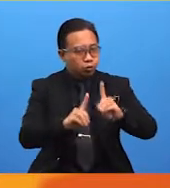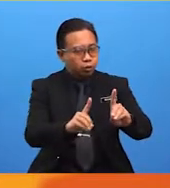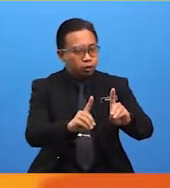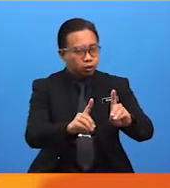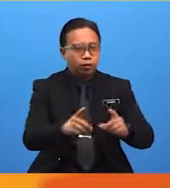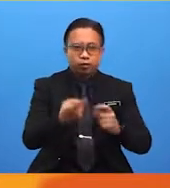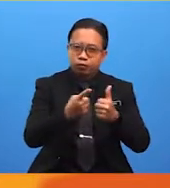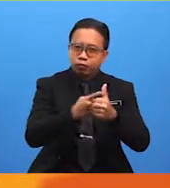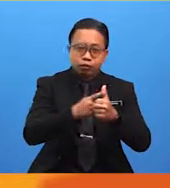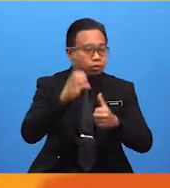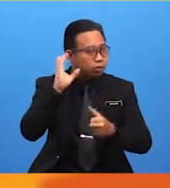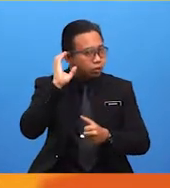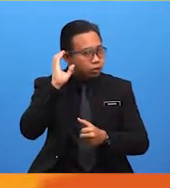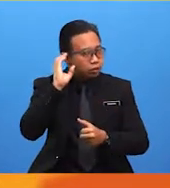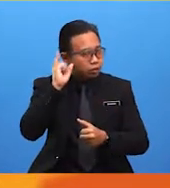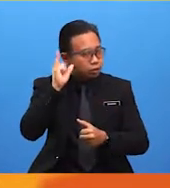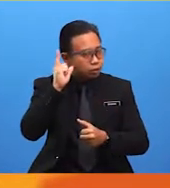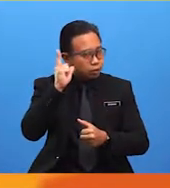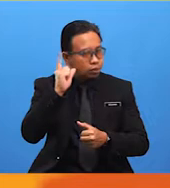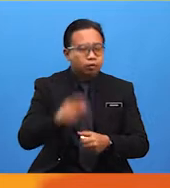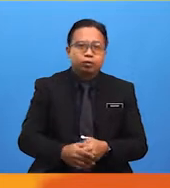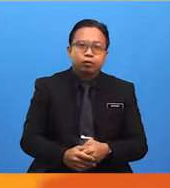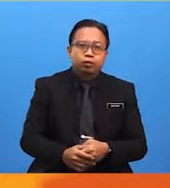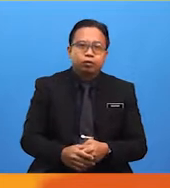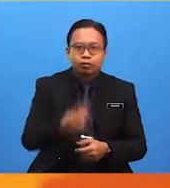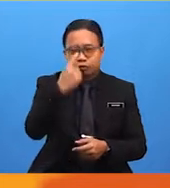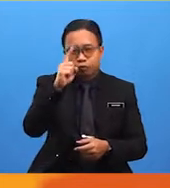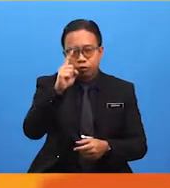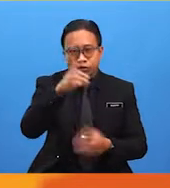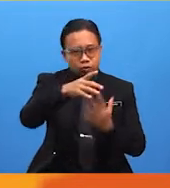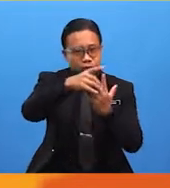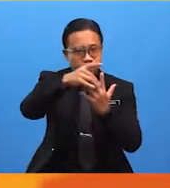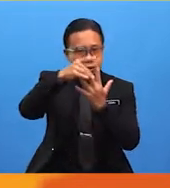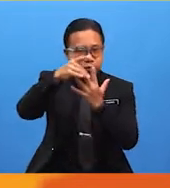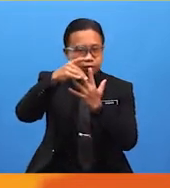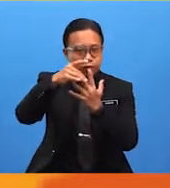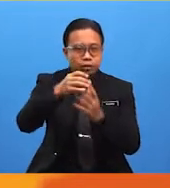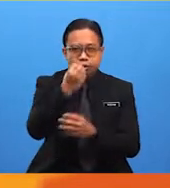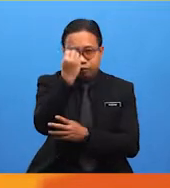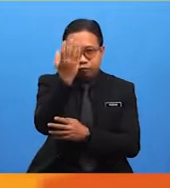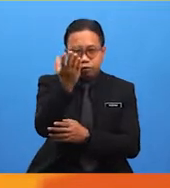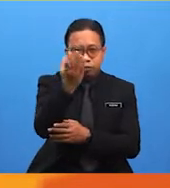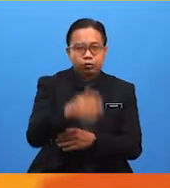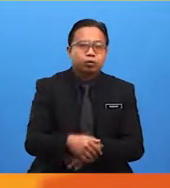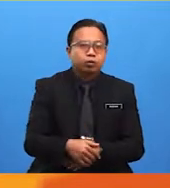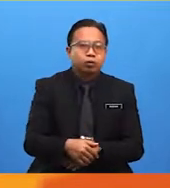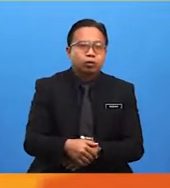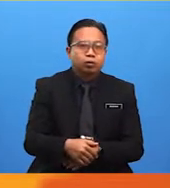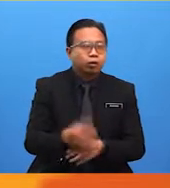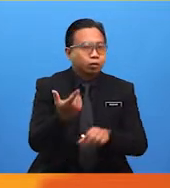listening, you will be listening for specific information while